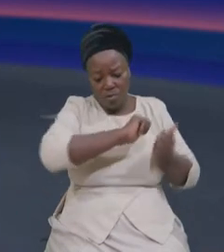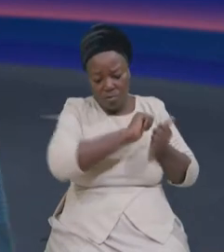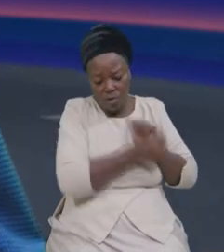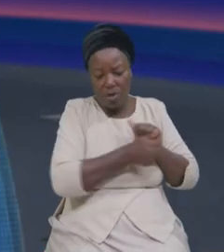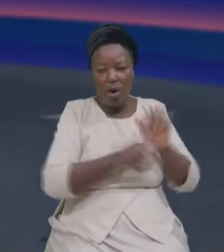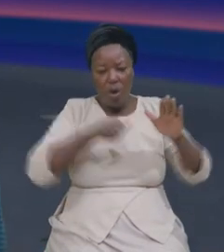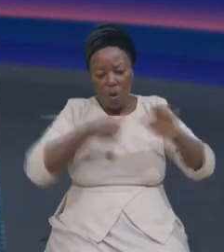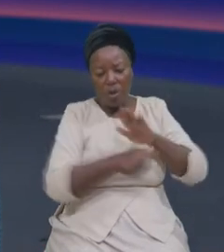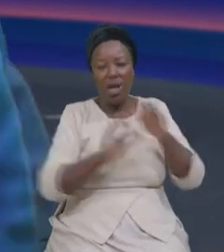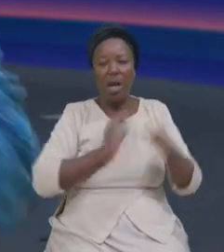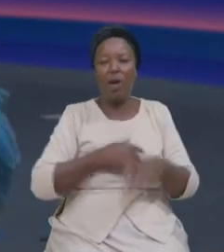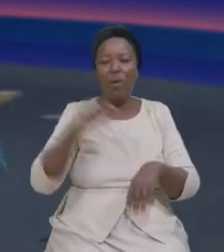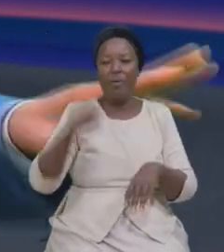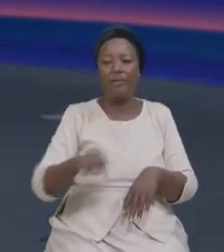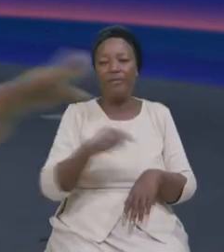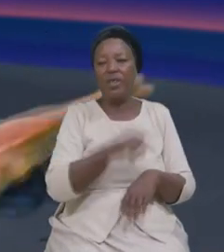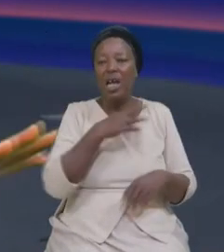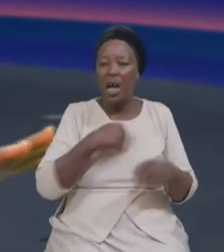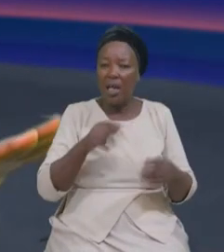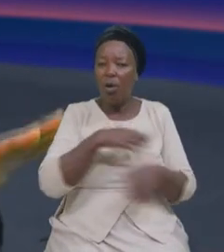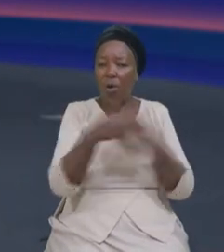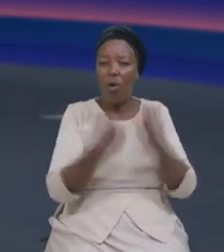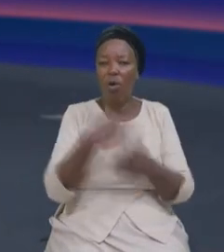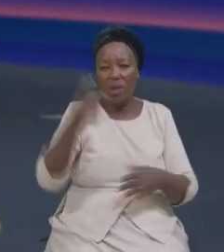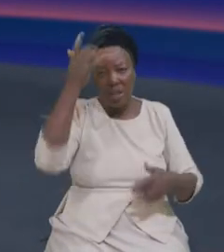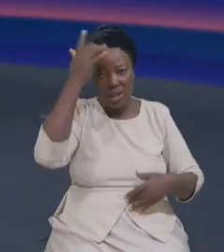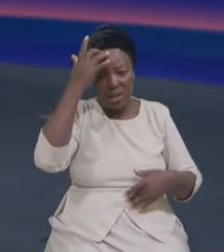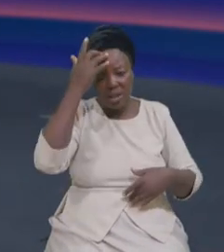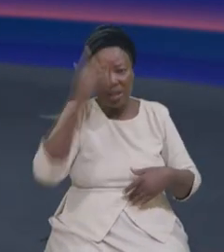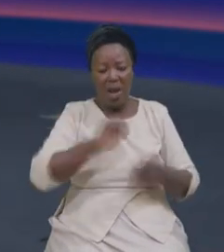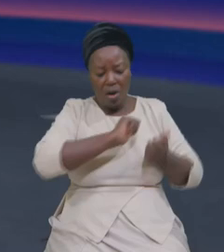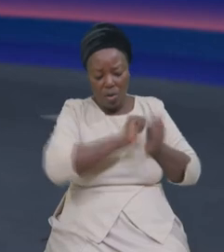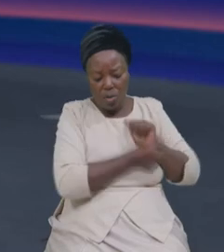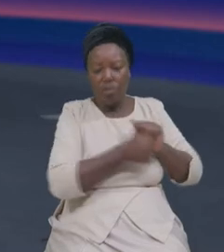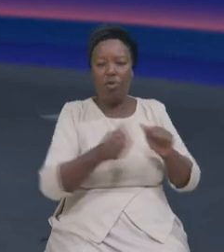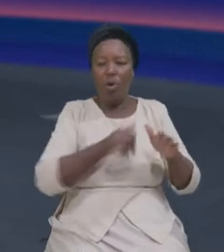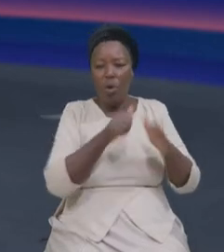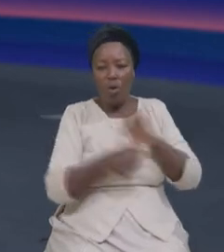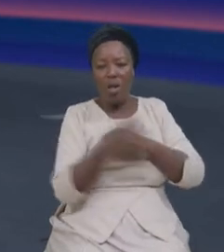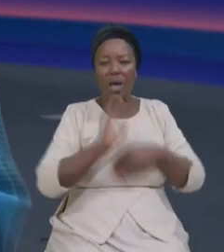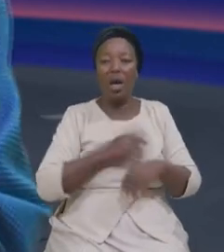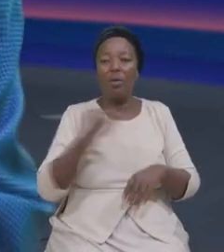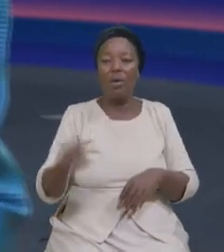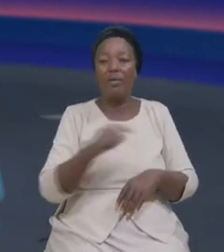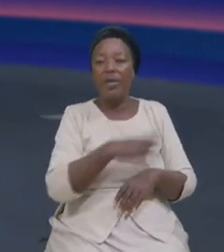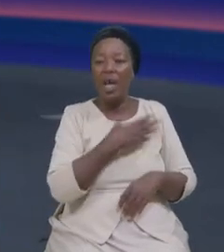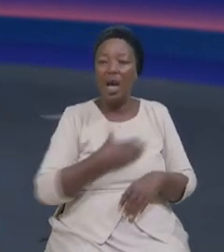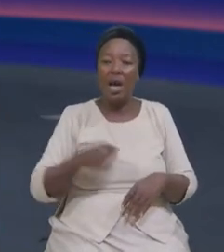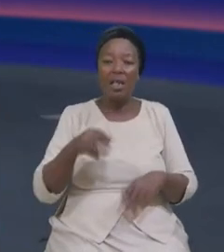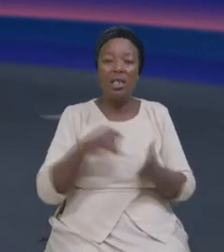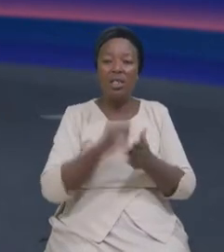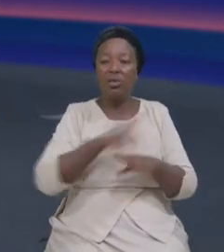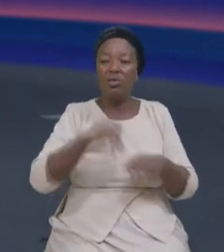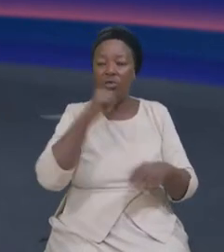works trampled under our feet, and all his sicknesses trampled under our feet. And it doesn't